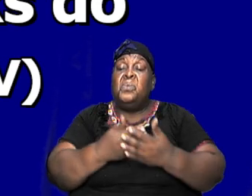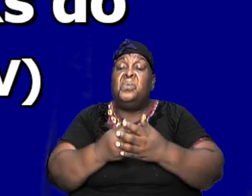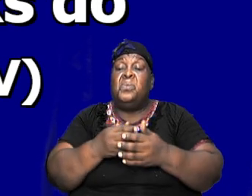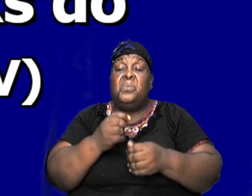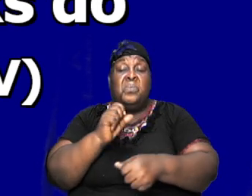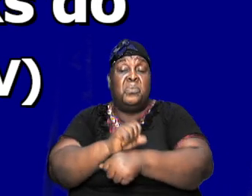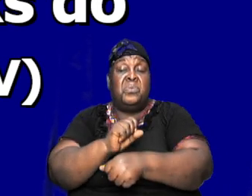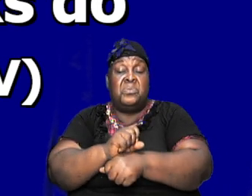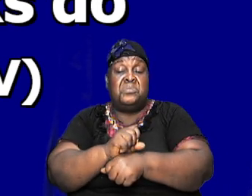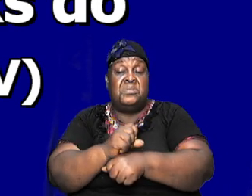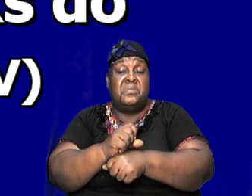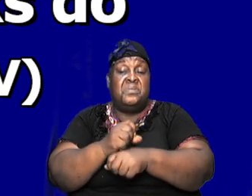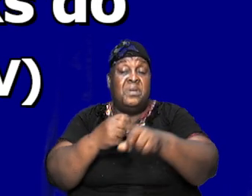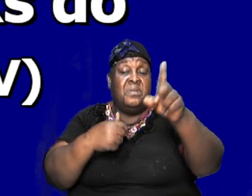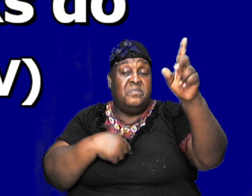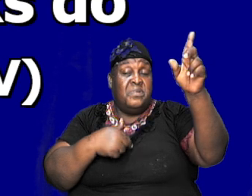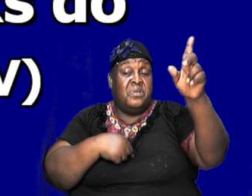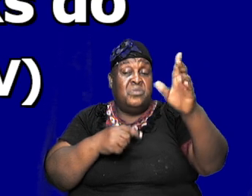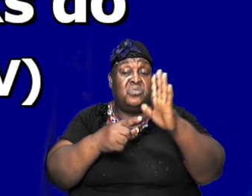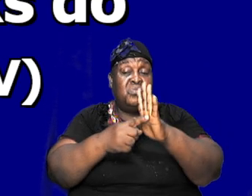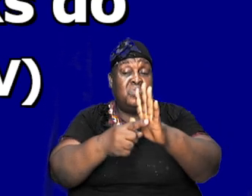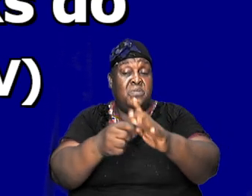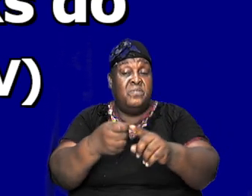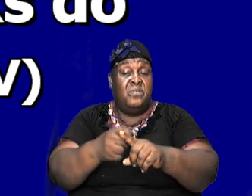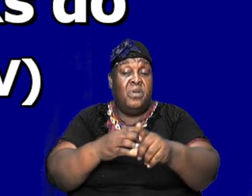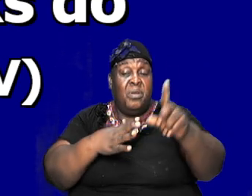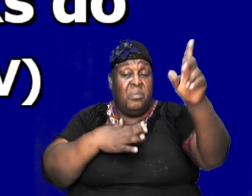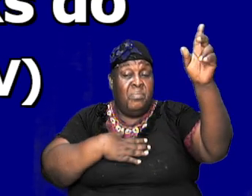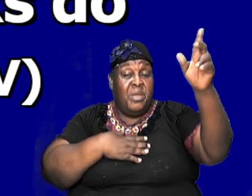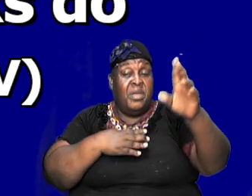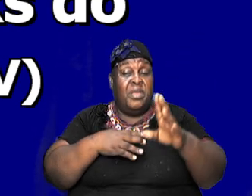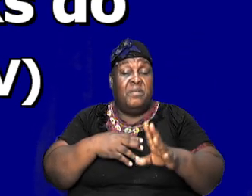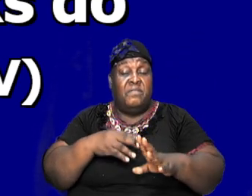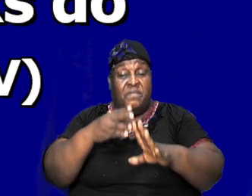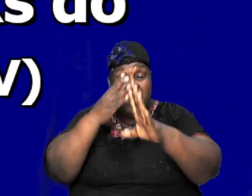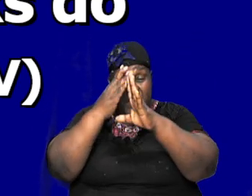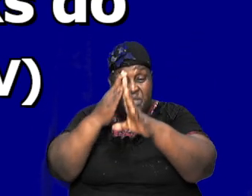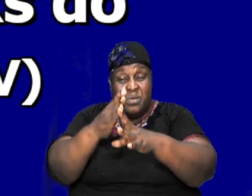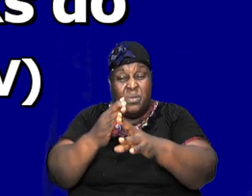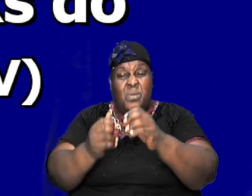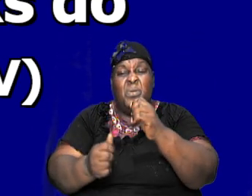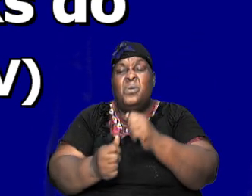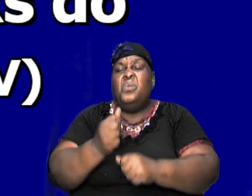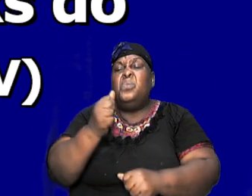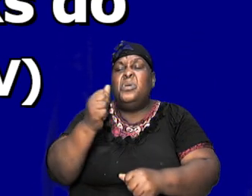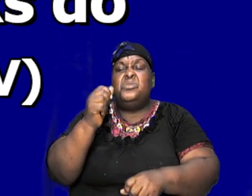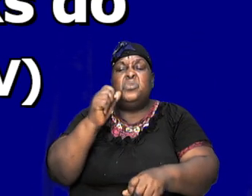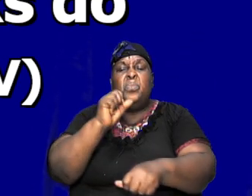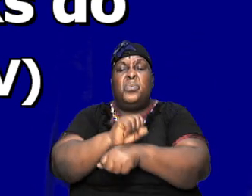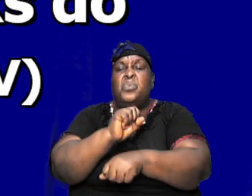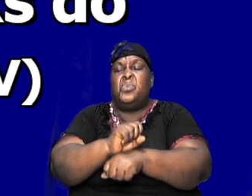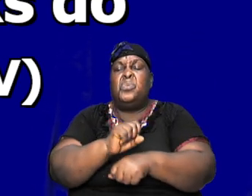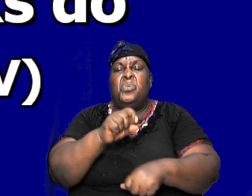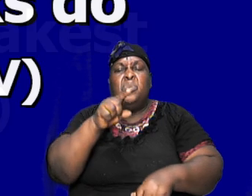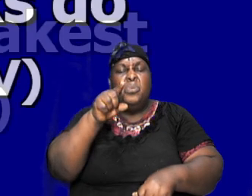I showed you from my Father. For which of these works do ye stone me?